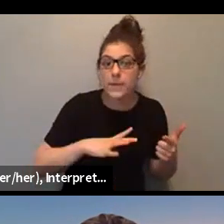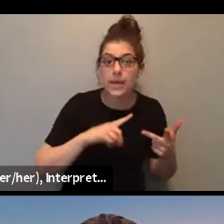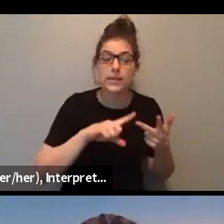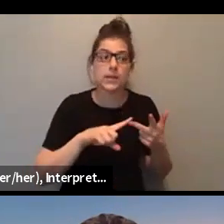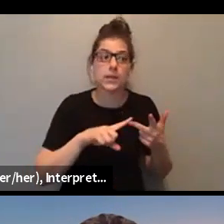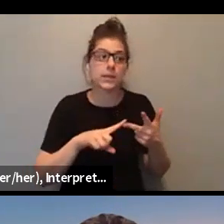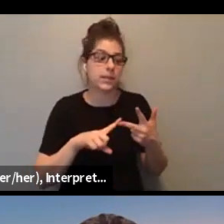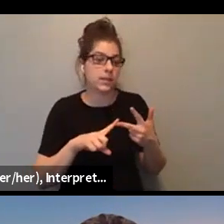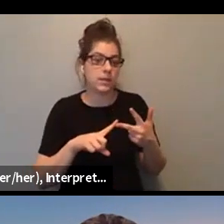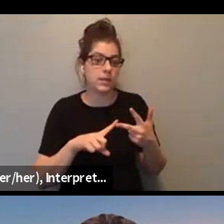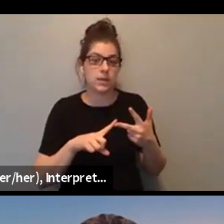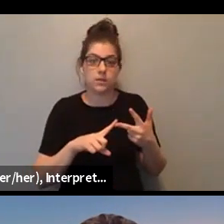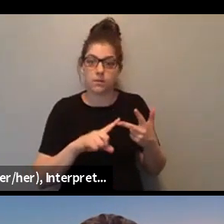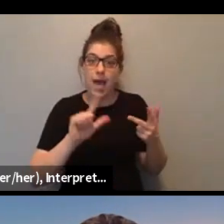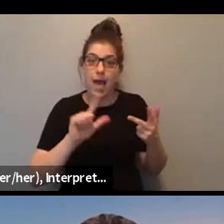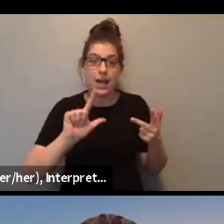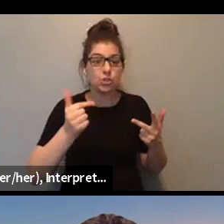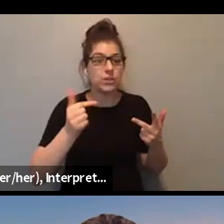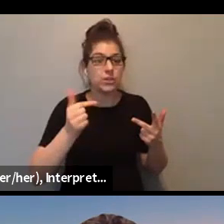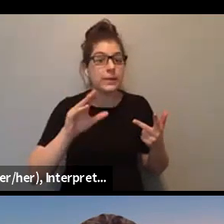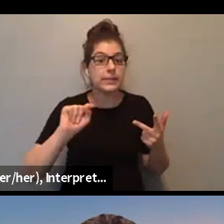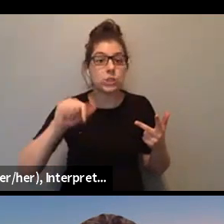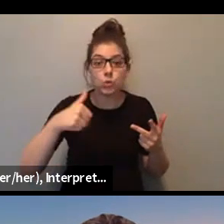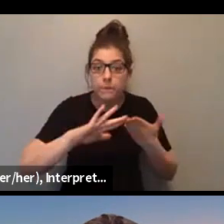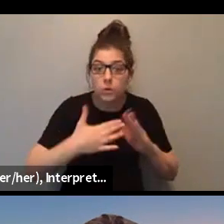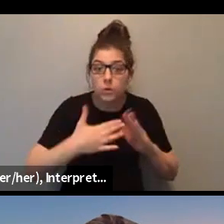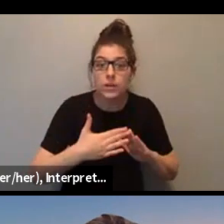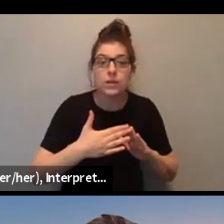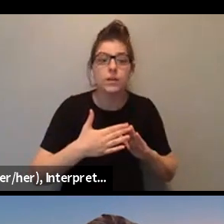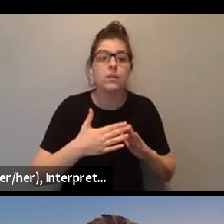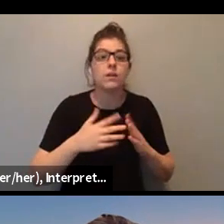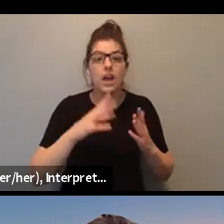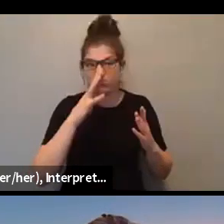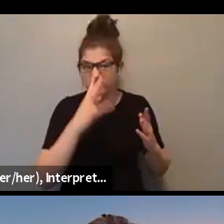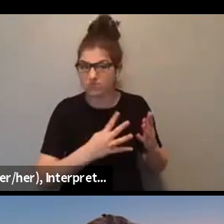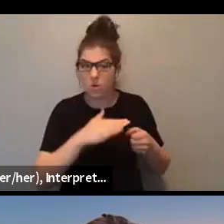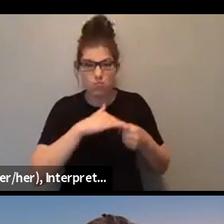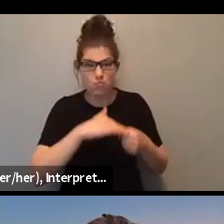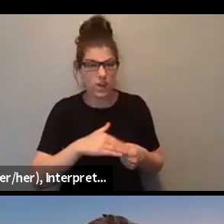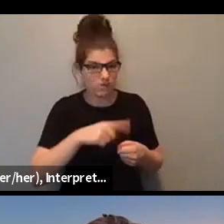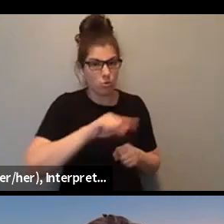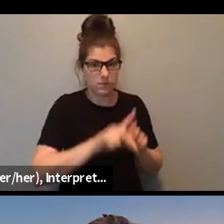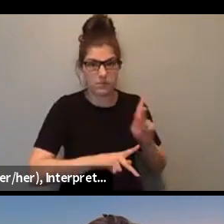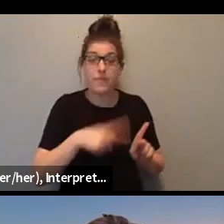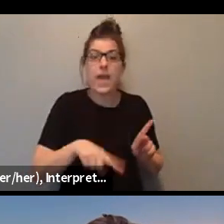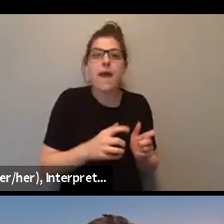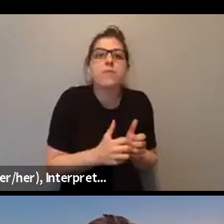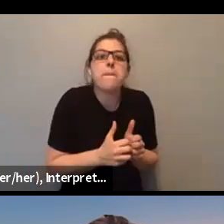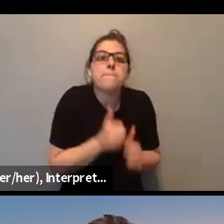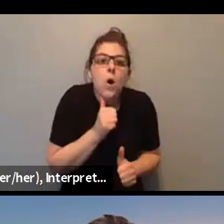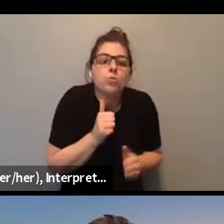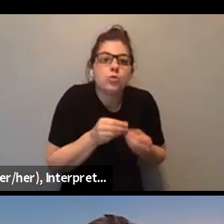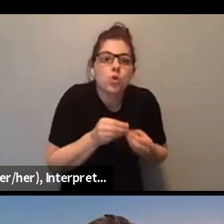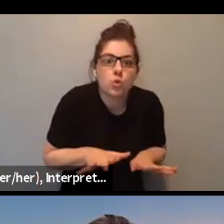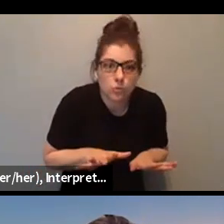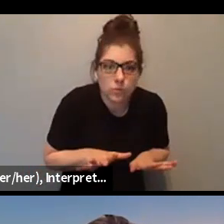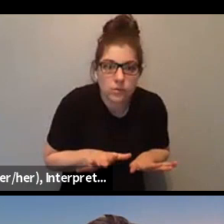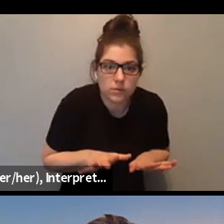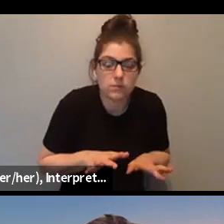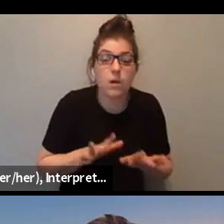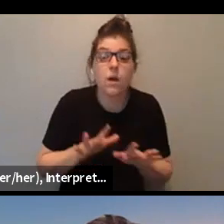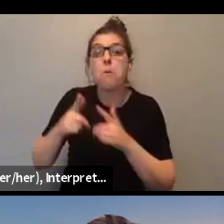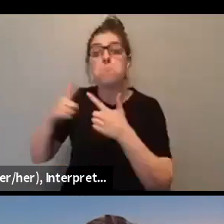of the LGBTQ community. They have the most to lose. Larger organizations